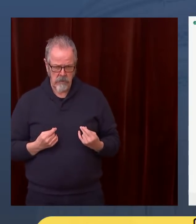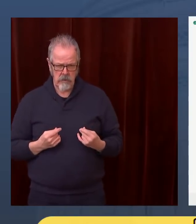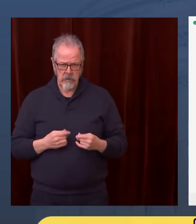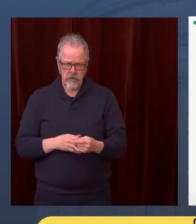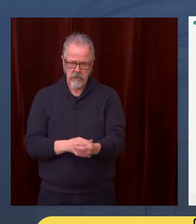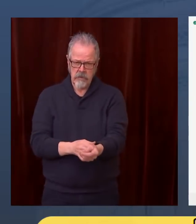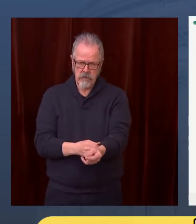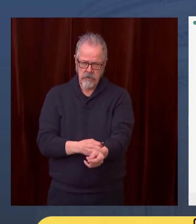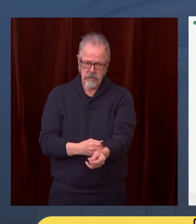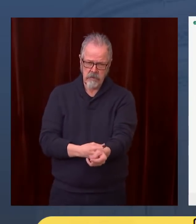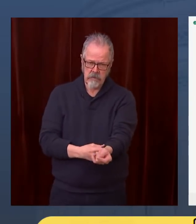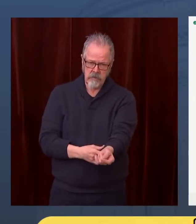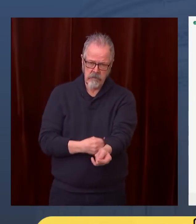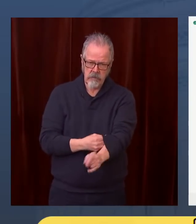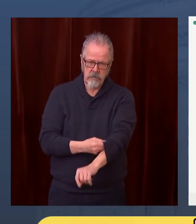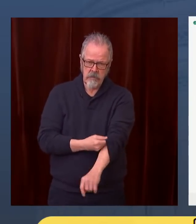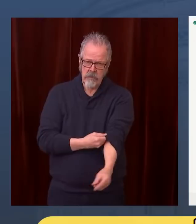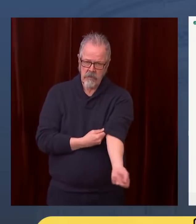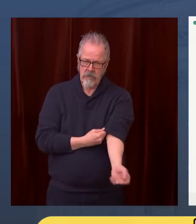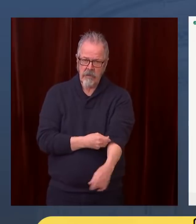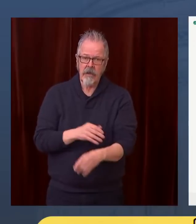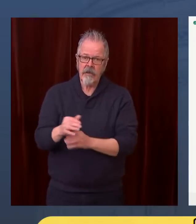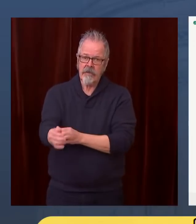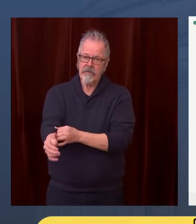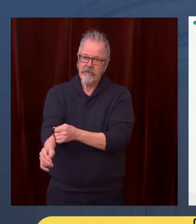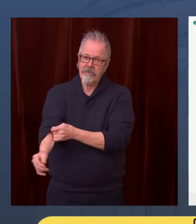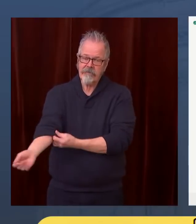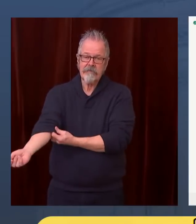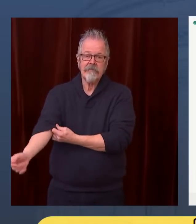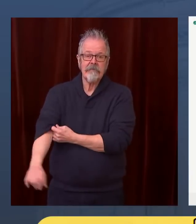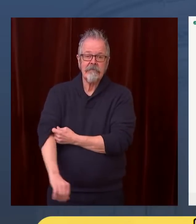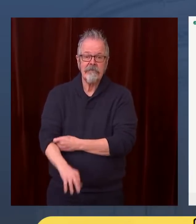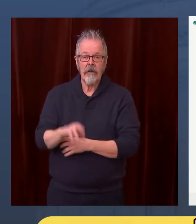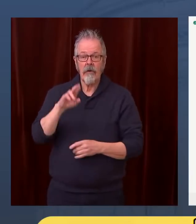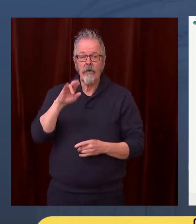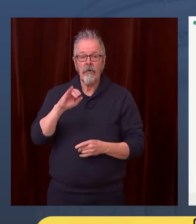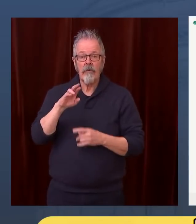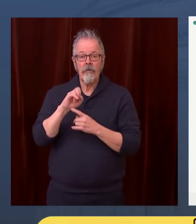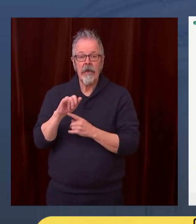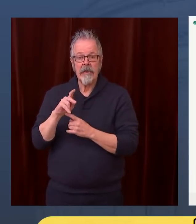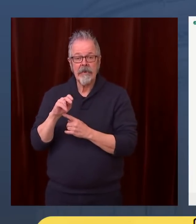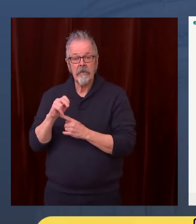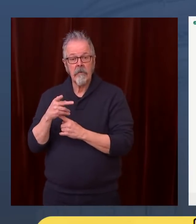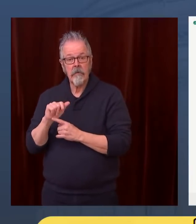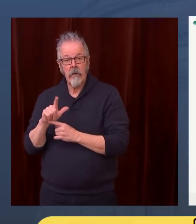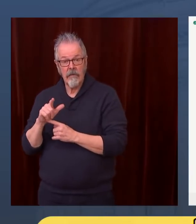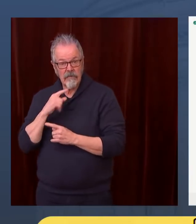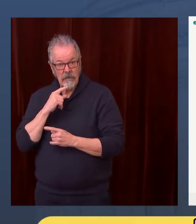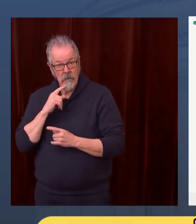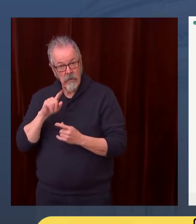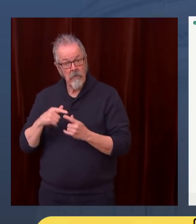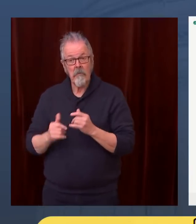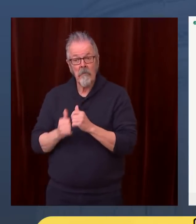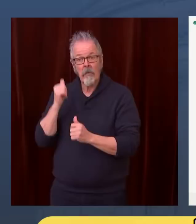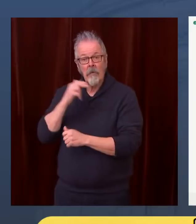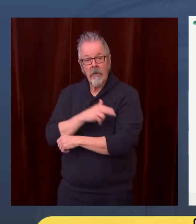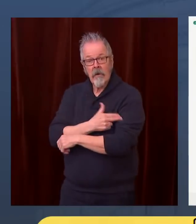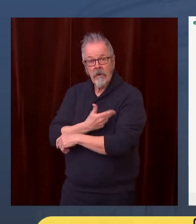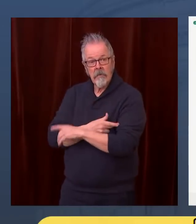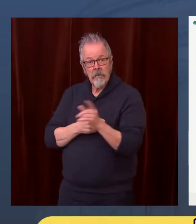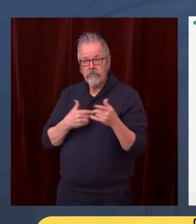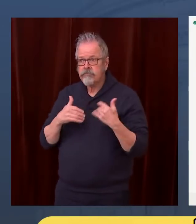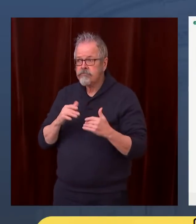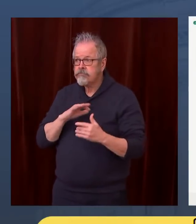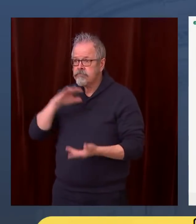higher vaccinated states in the nation, and that's something we thank Washingtonians, because ultimately it's